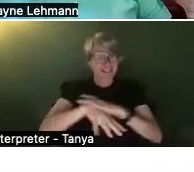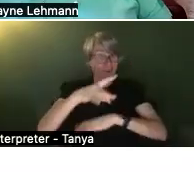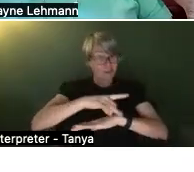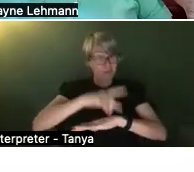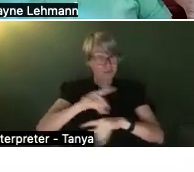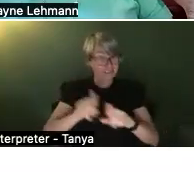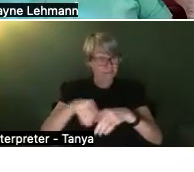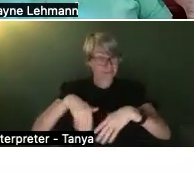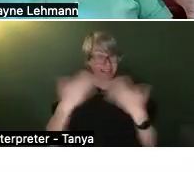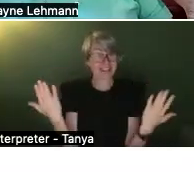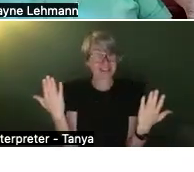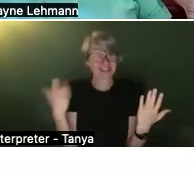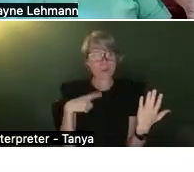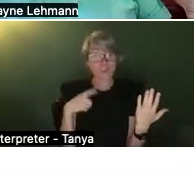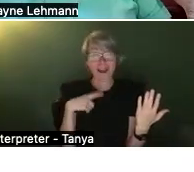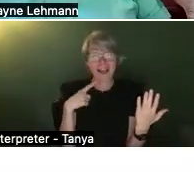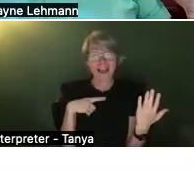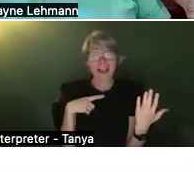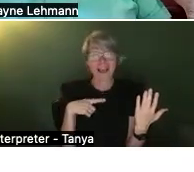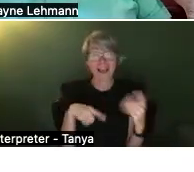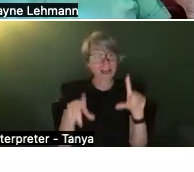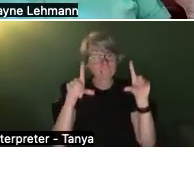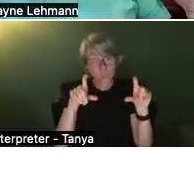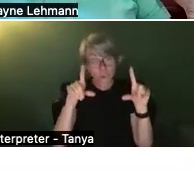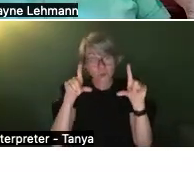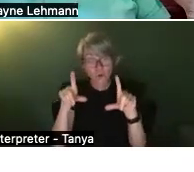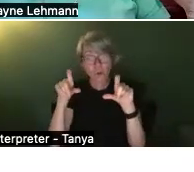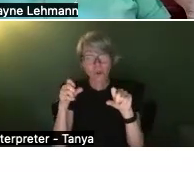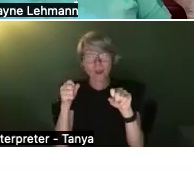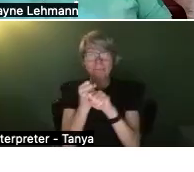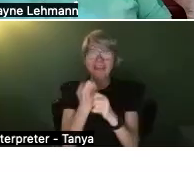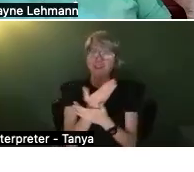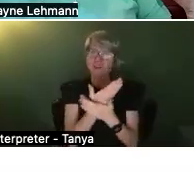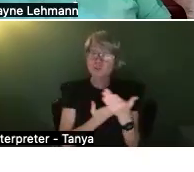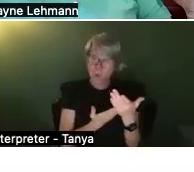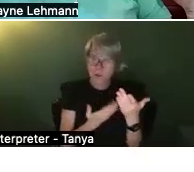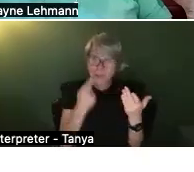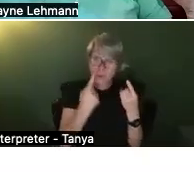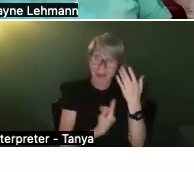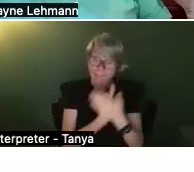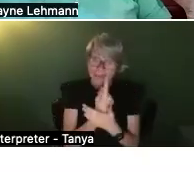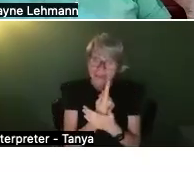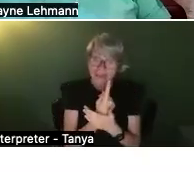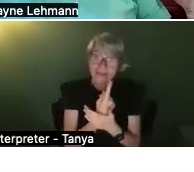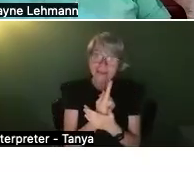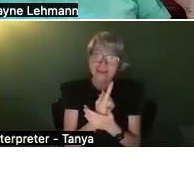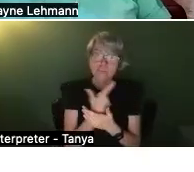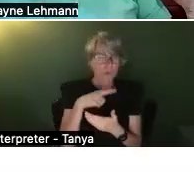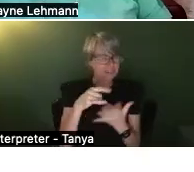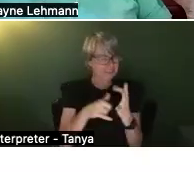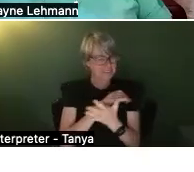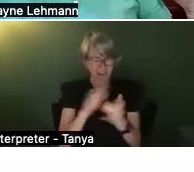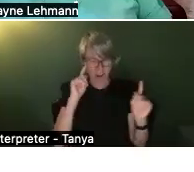hospitalisation because I used to take photos in order to make little social stories in order for Sarah to understand